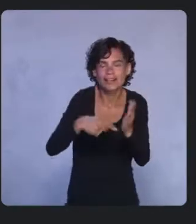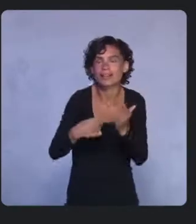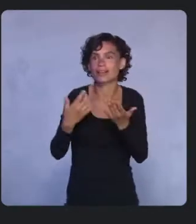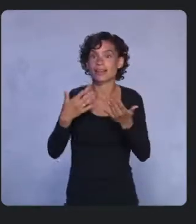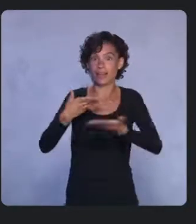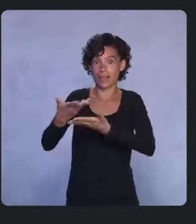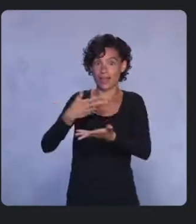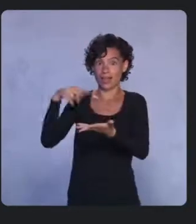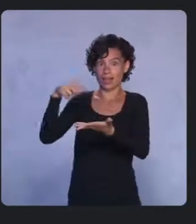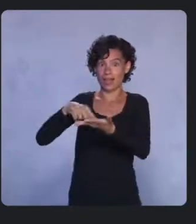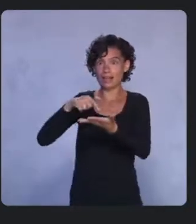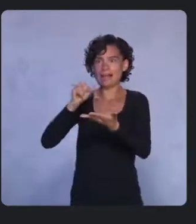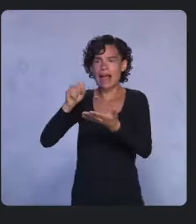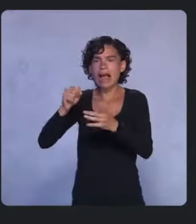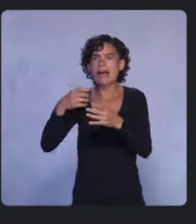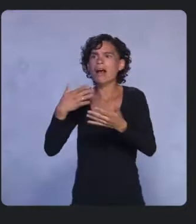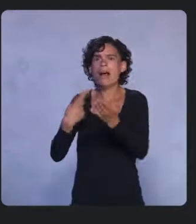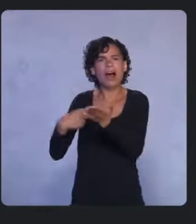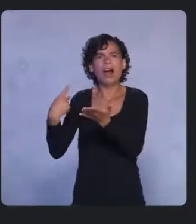different place from where they started.